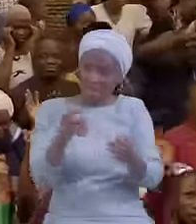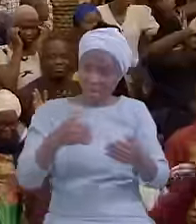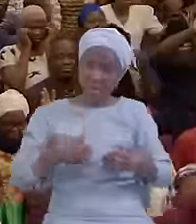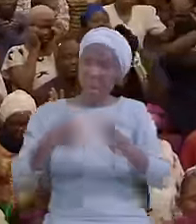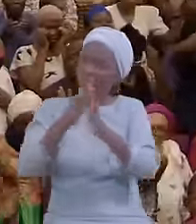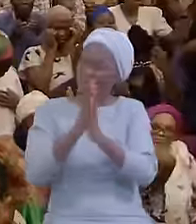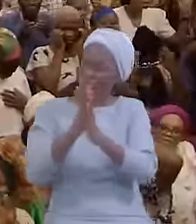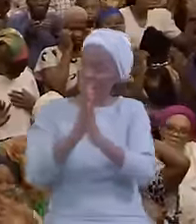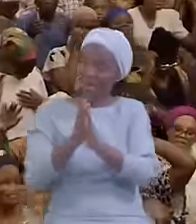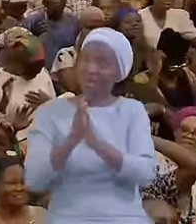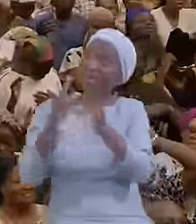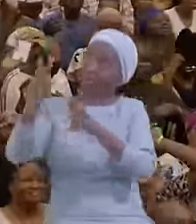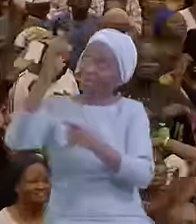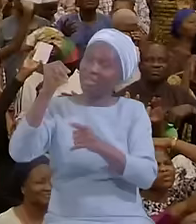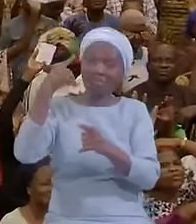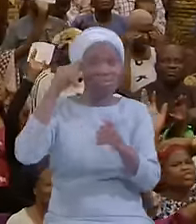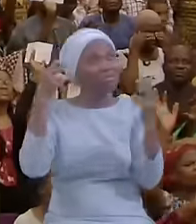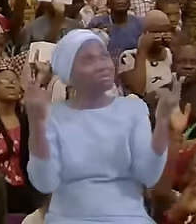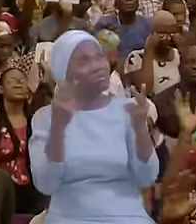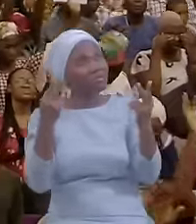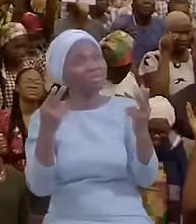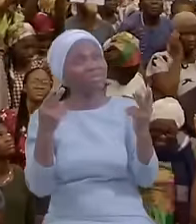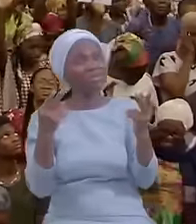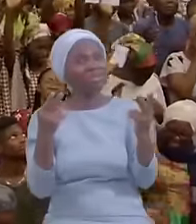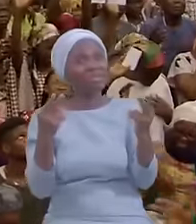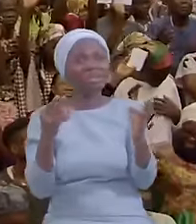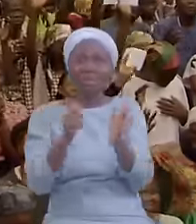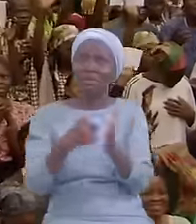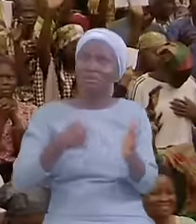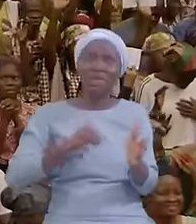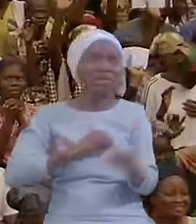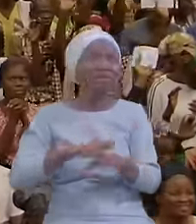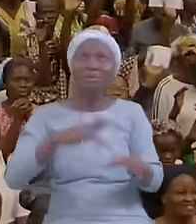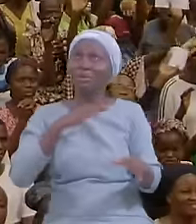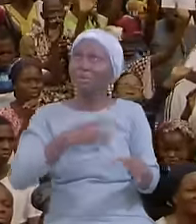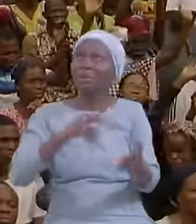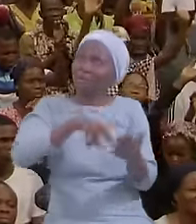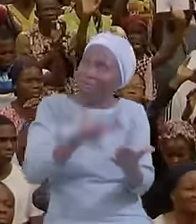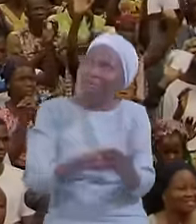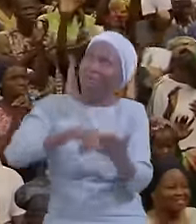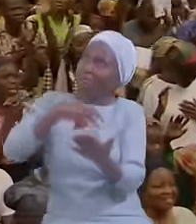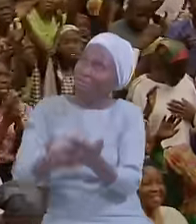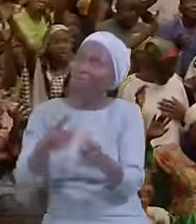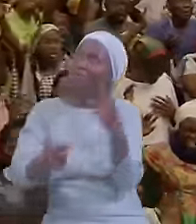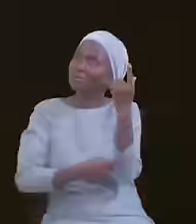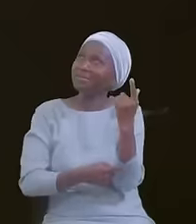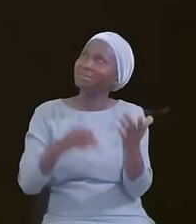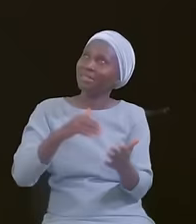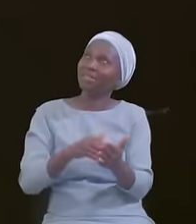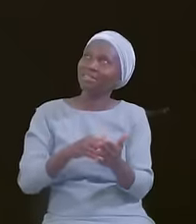for victory, I don't want you to be falling into that, the Lord has given you